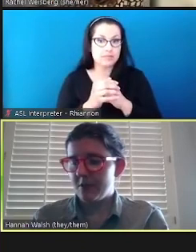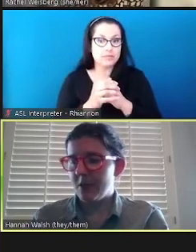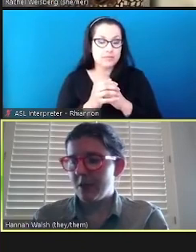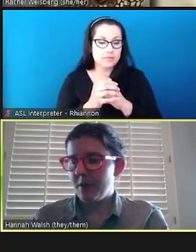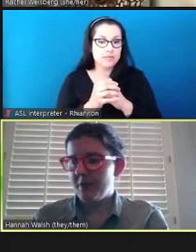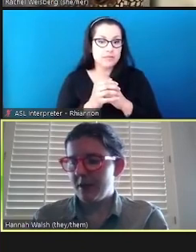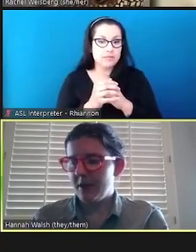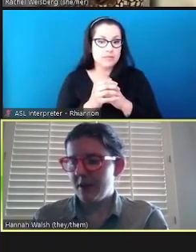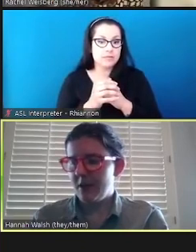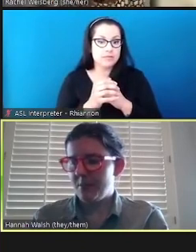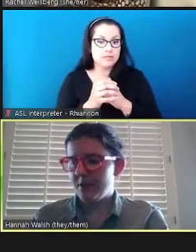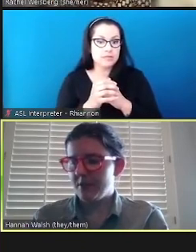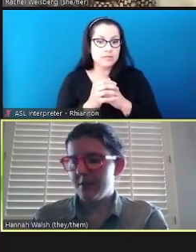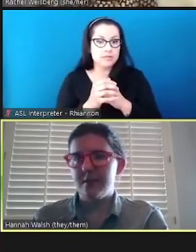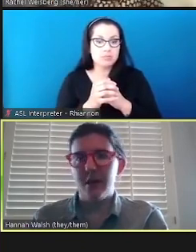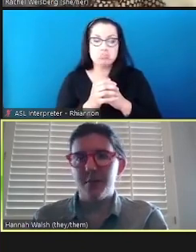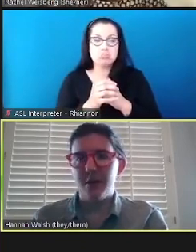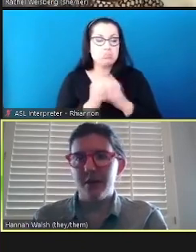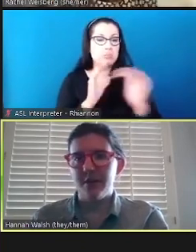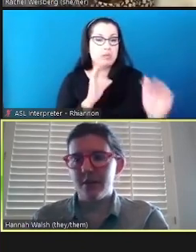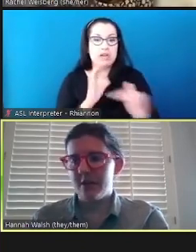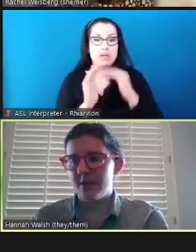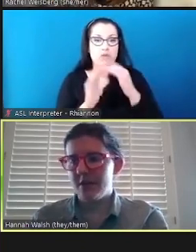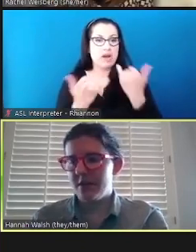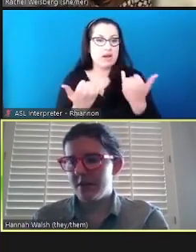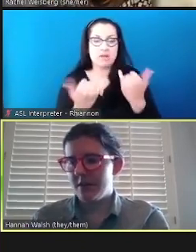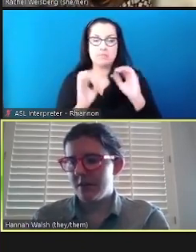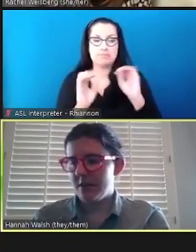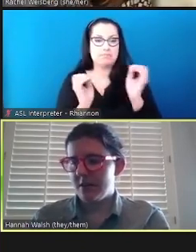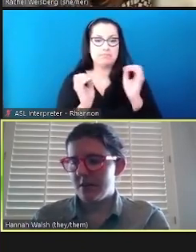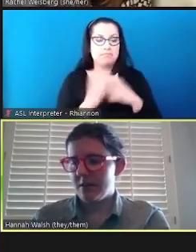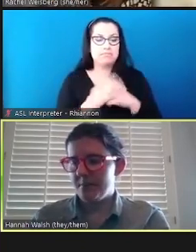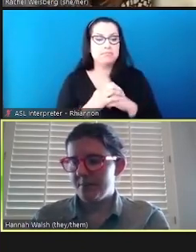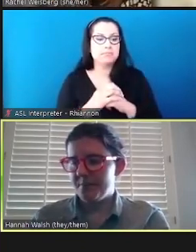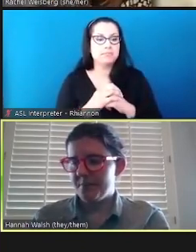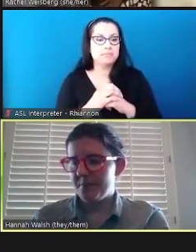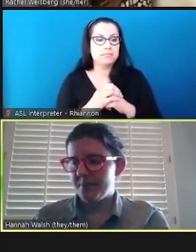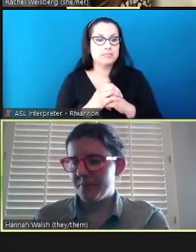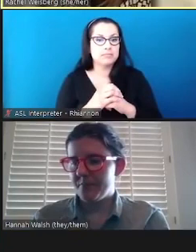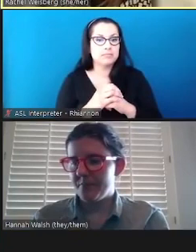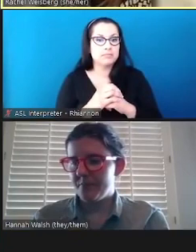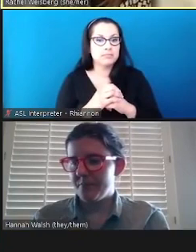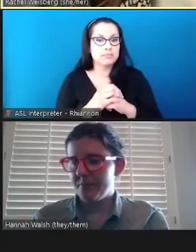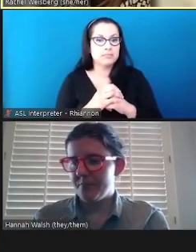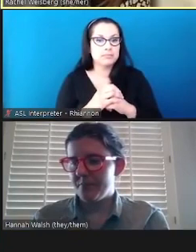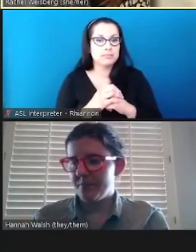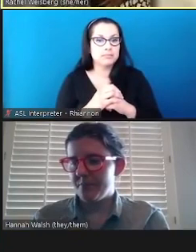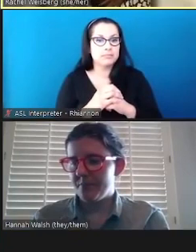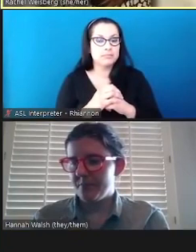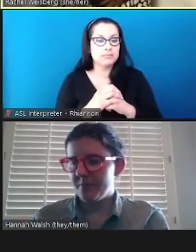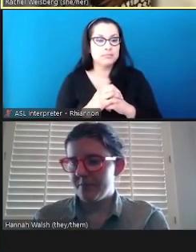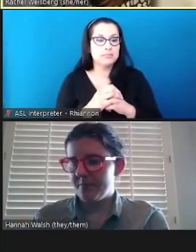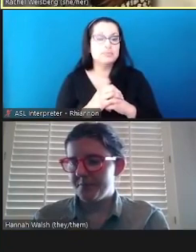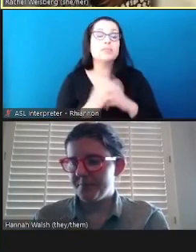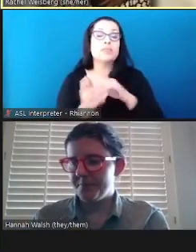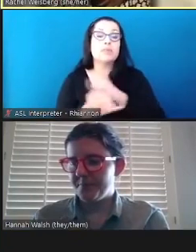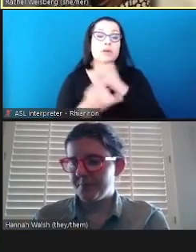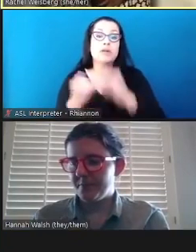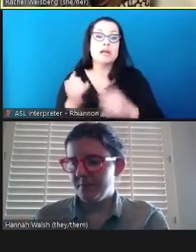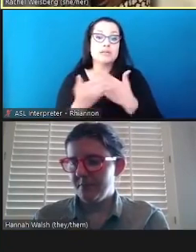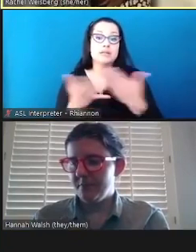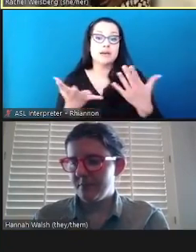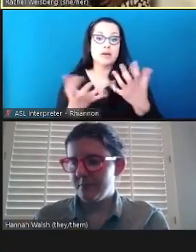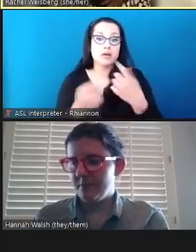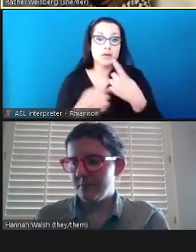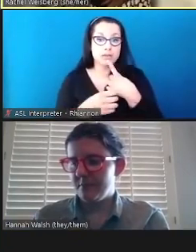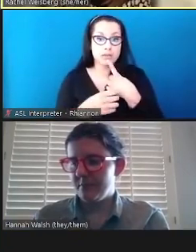it doesn't look like we have any emails at this time either. Okay. Then the last thing I wanted to say, and